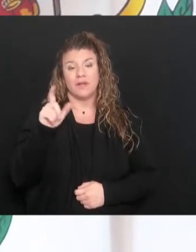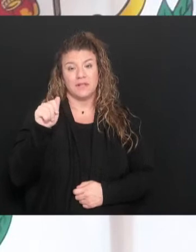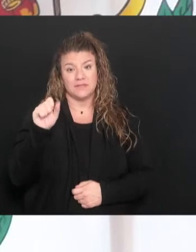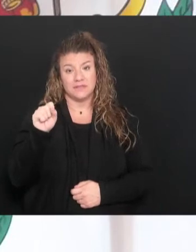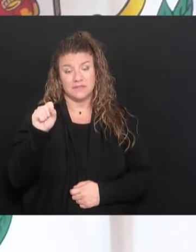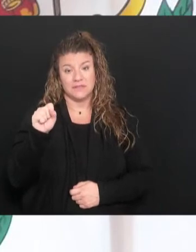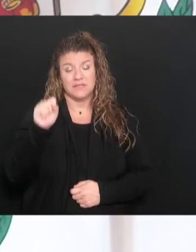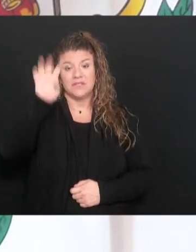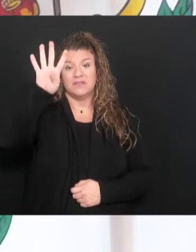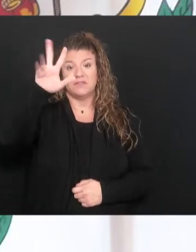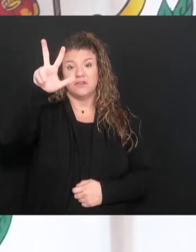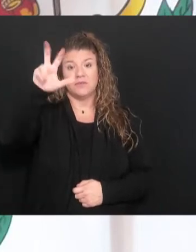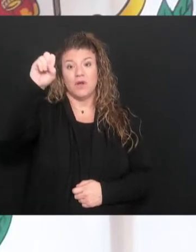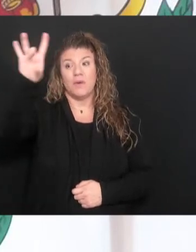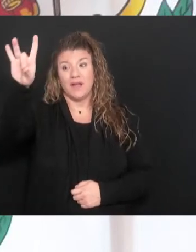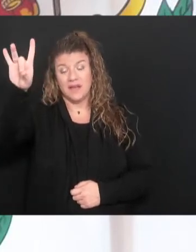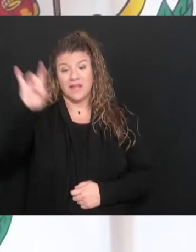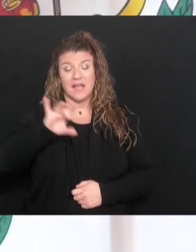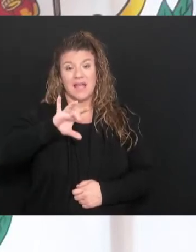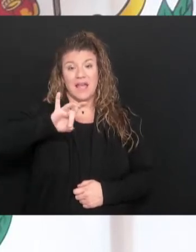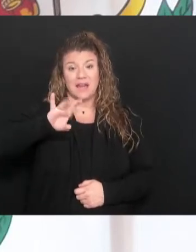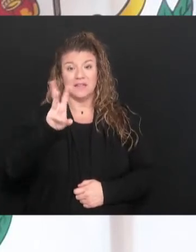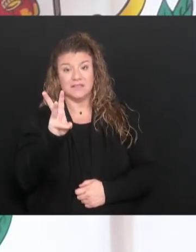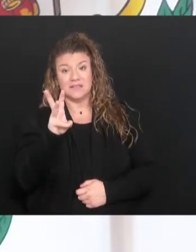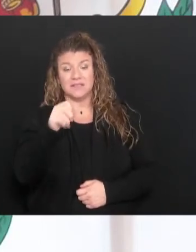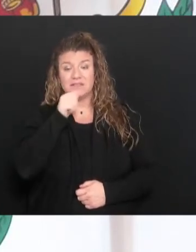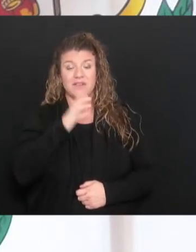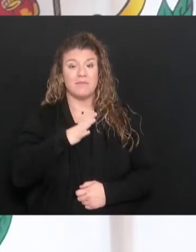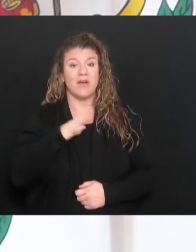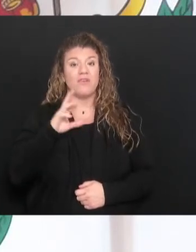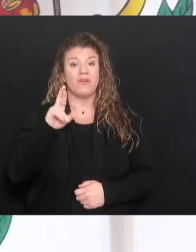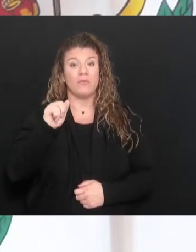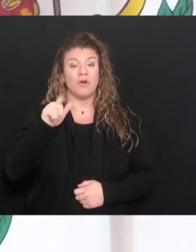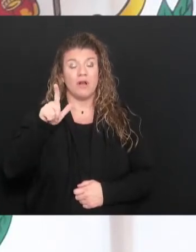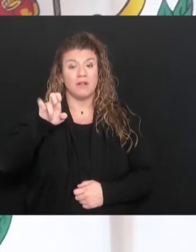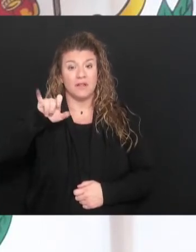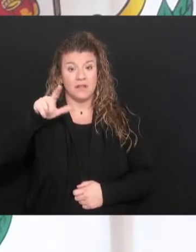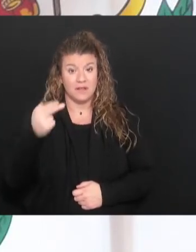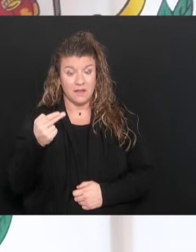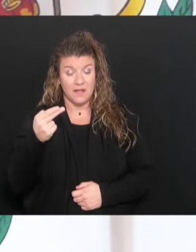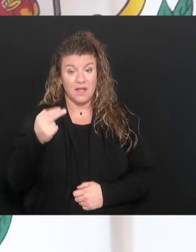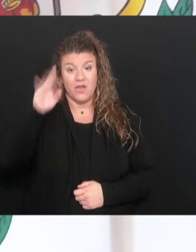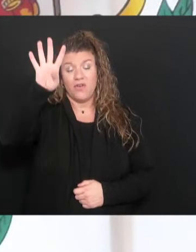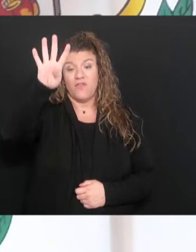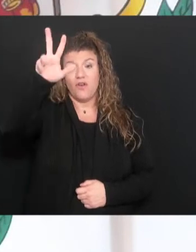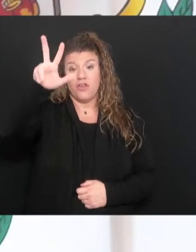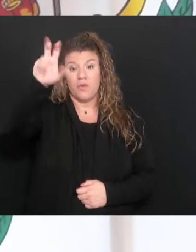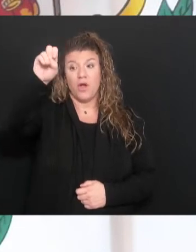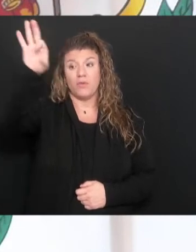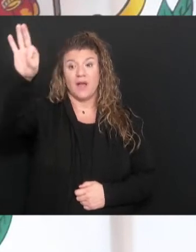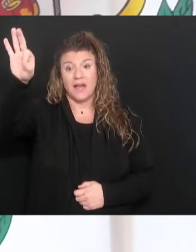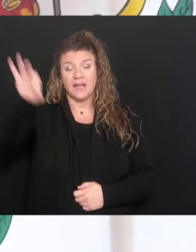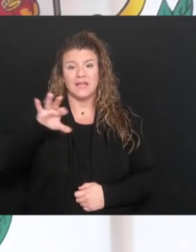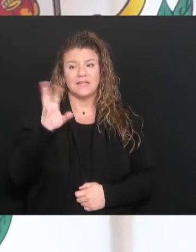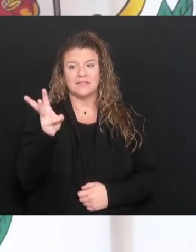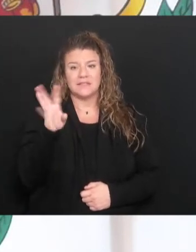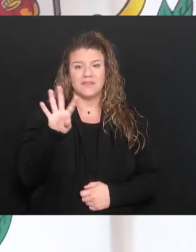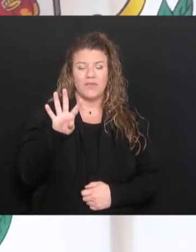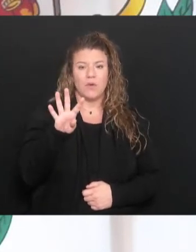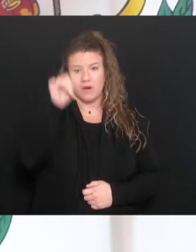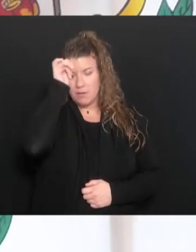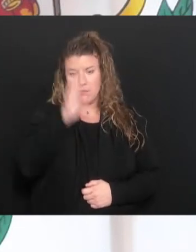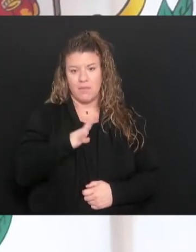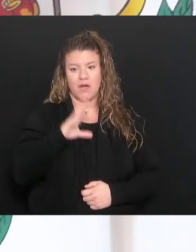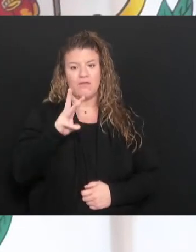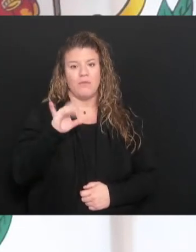The 4,308th death, an 86-year-old female from Raleigh County. The 4,309th death, a 64-year-old male